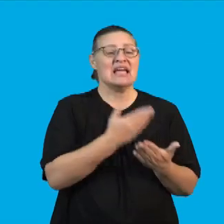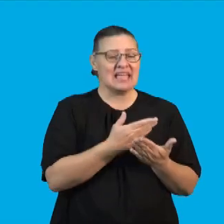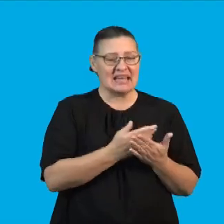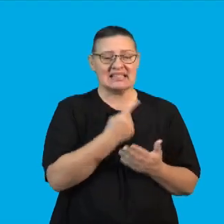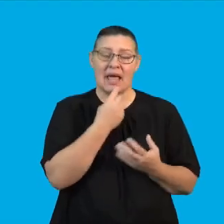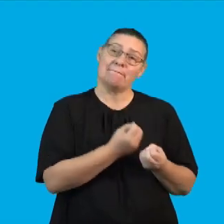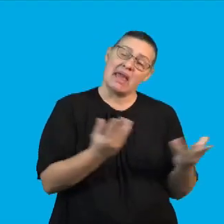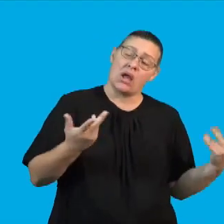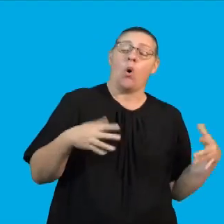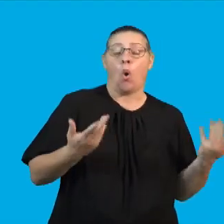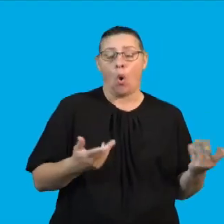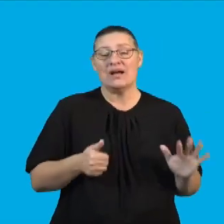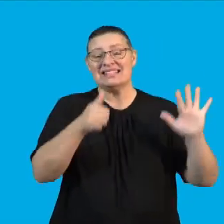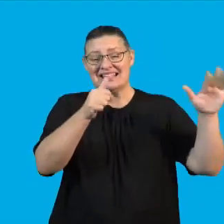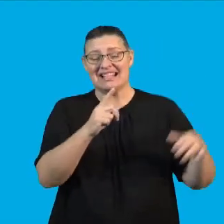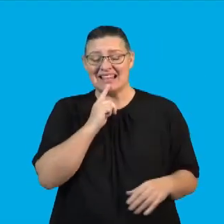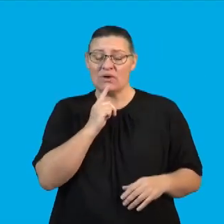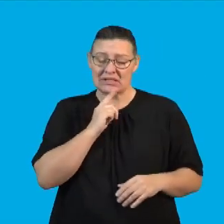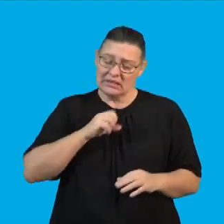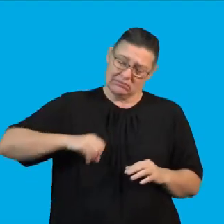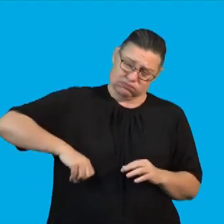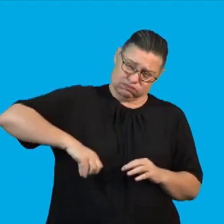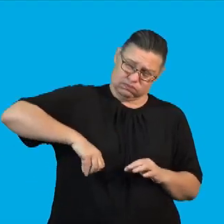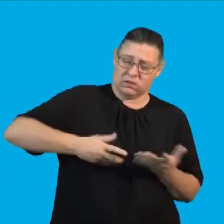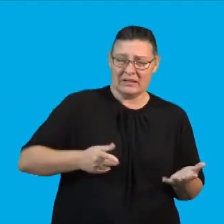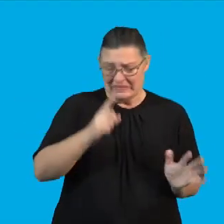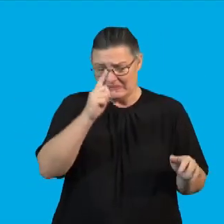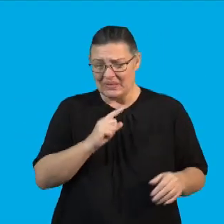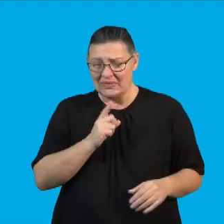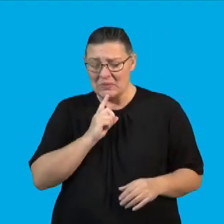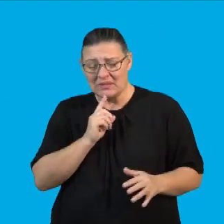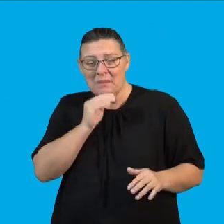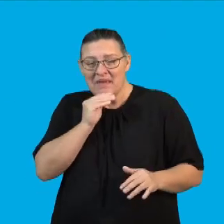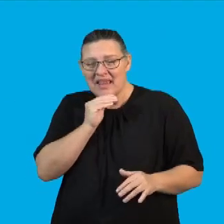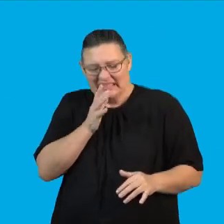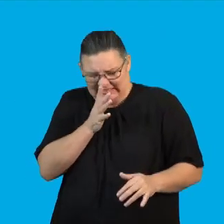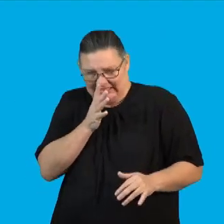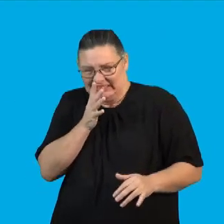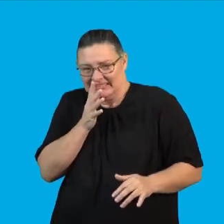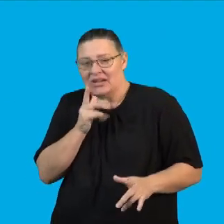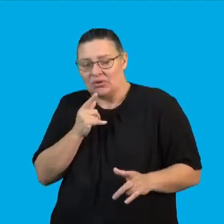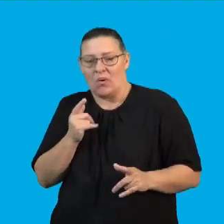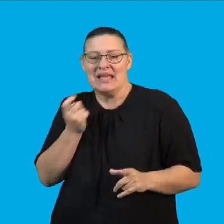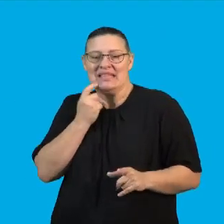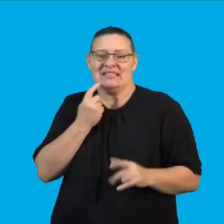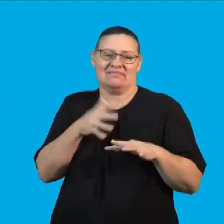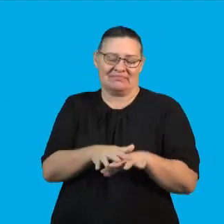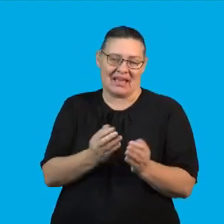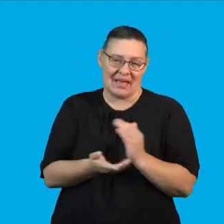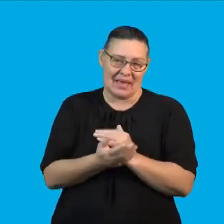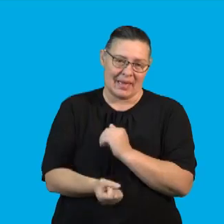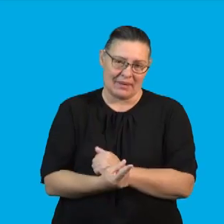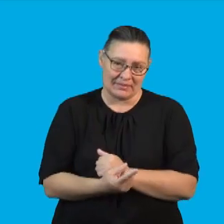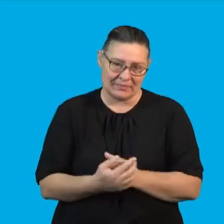6,000. You are allowed to give the number which was stated on the stem of this question.